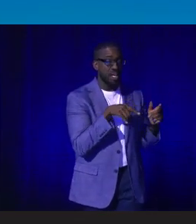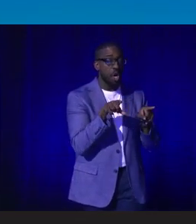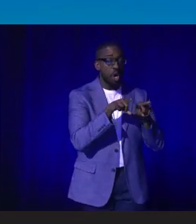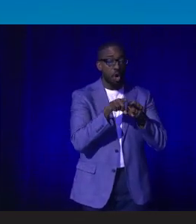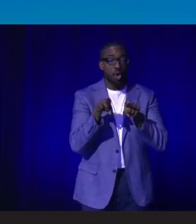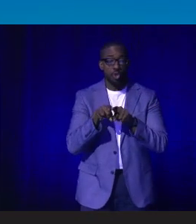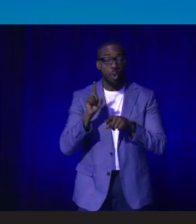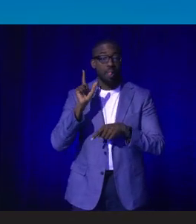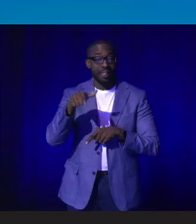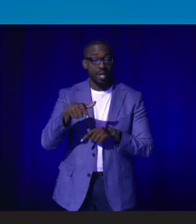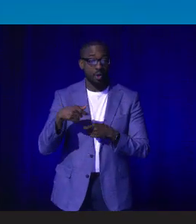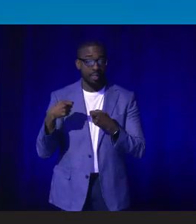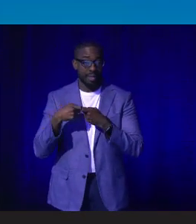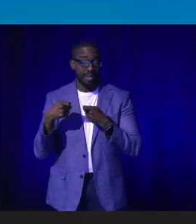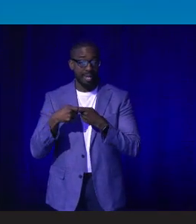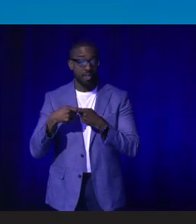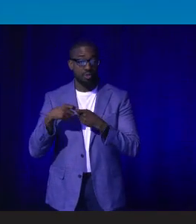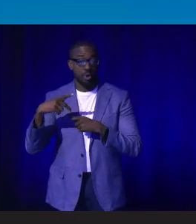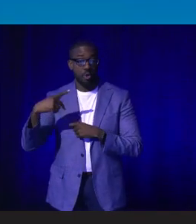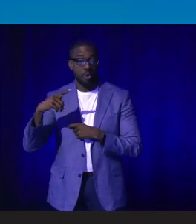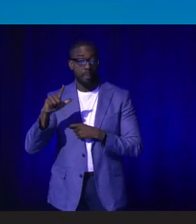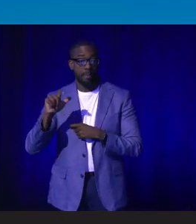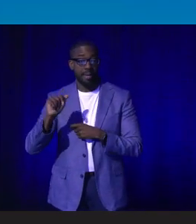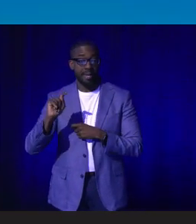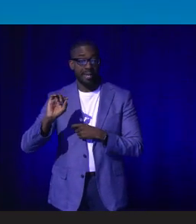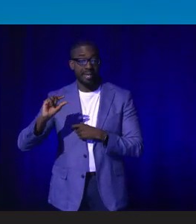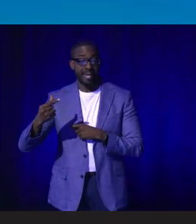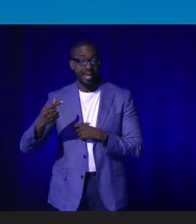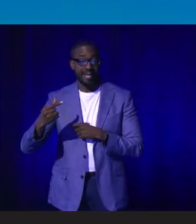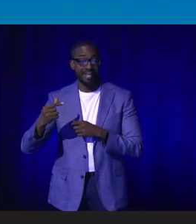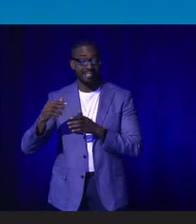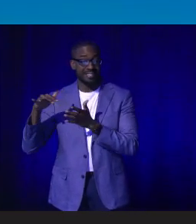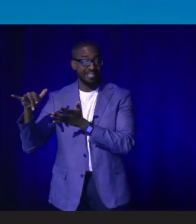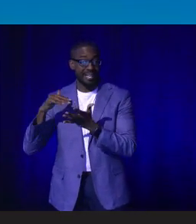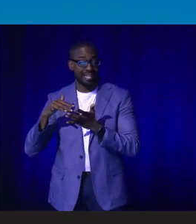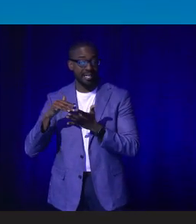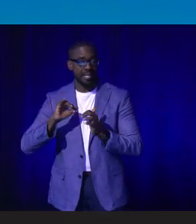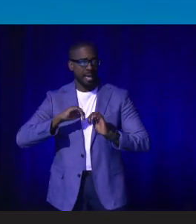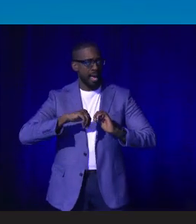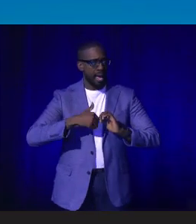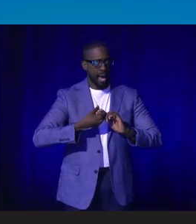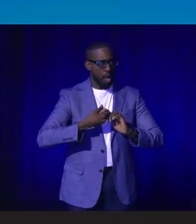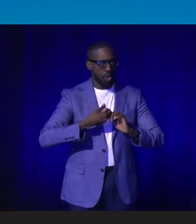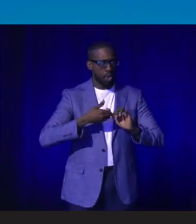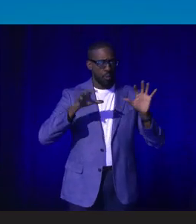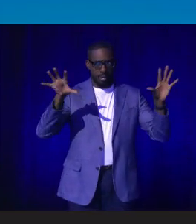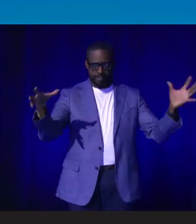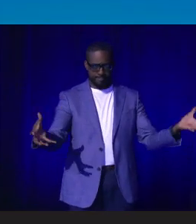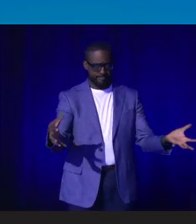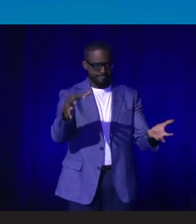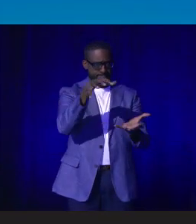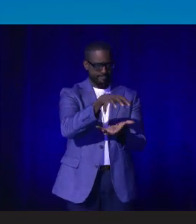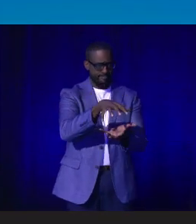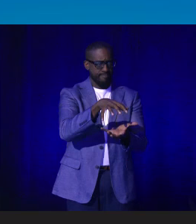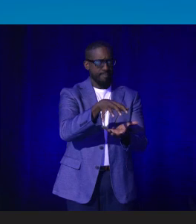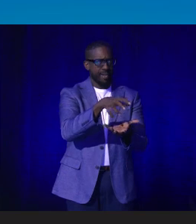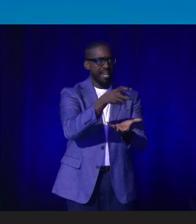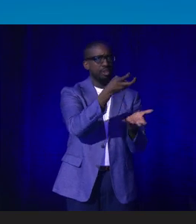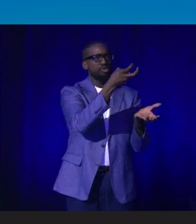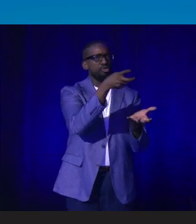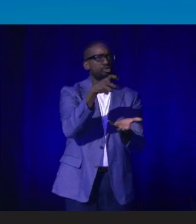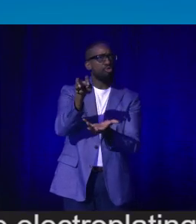was trying to, think about how to transfer that knowledge into the real situation, because